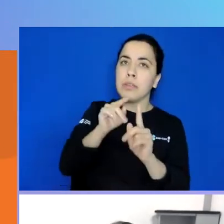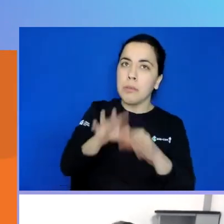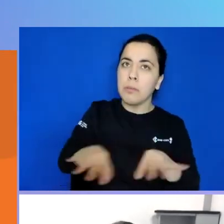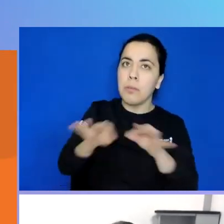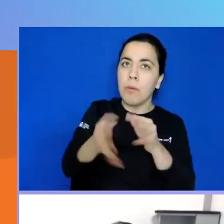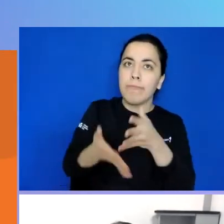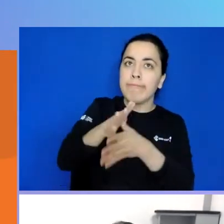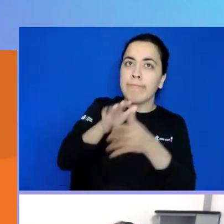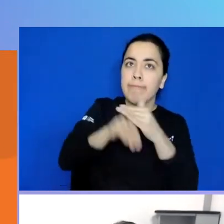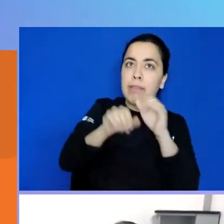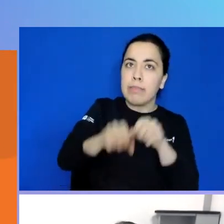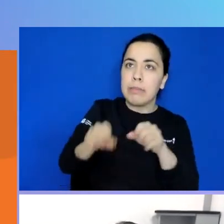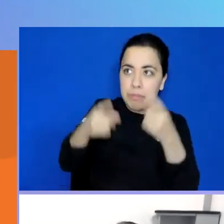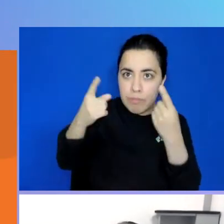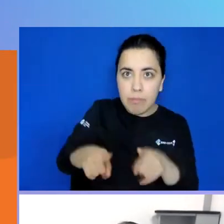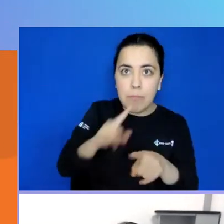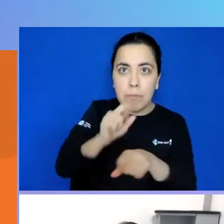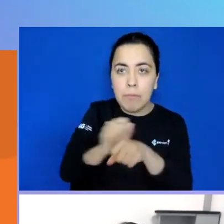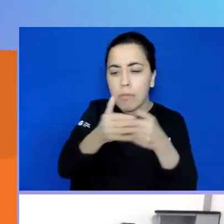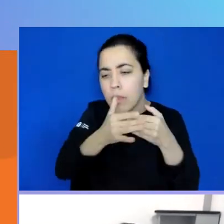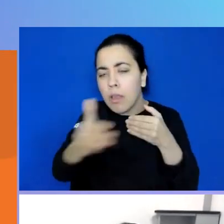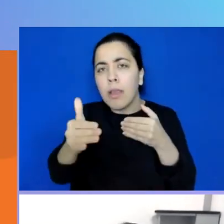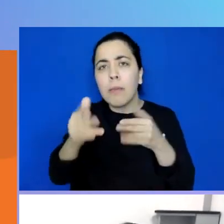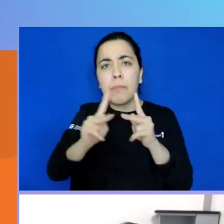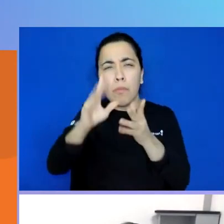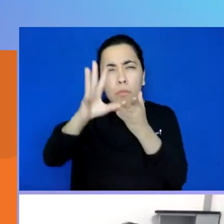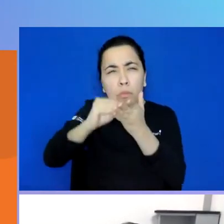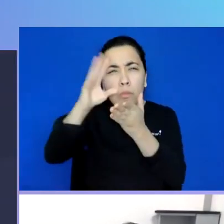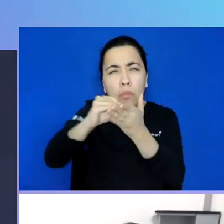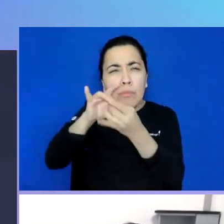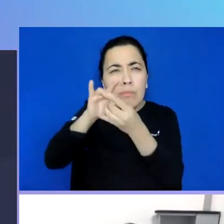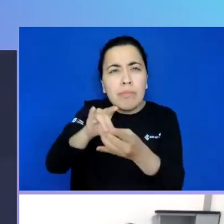make the learning journey easier for them?